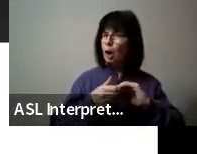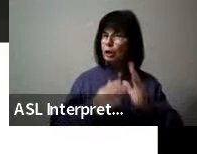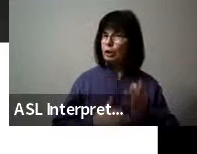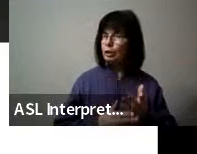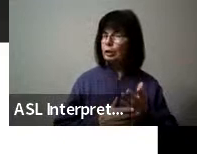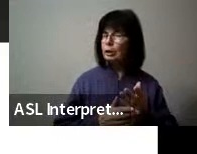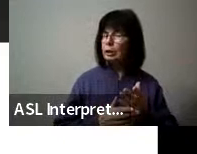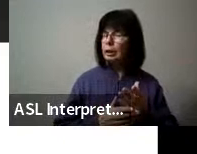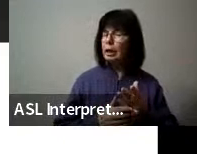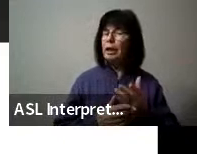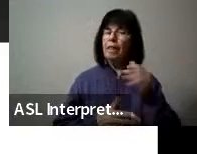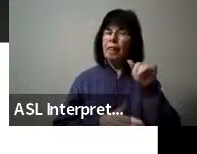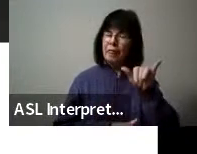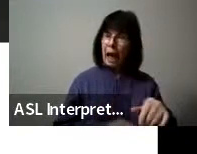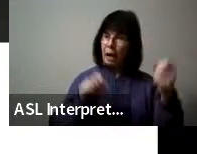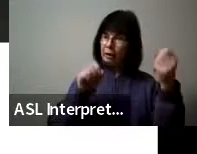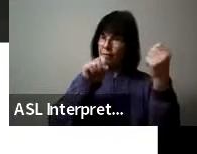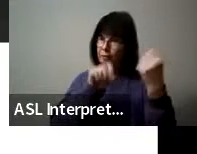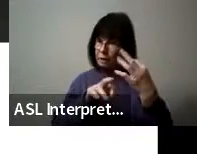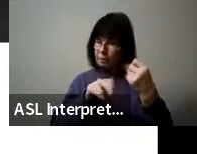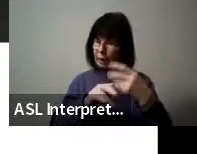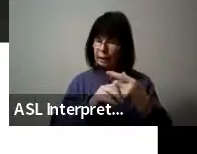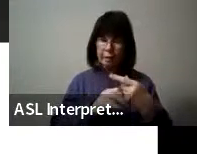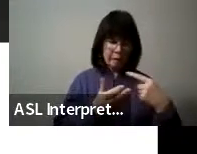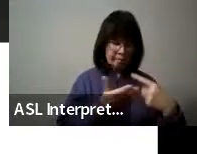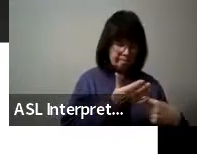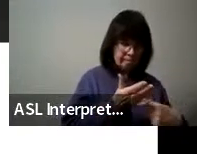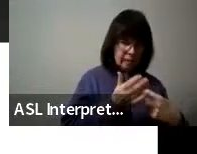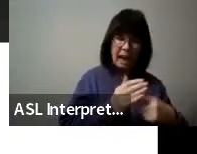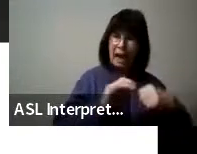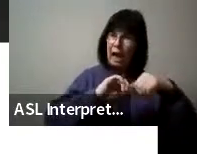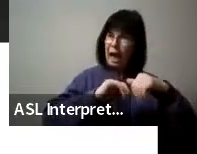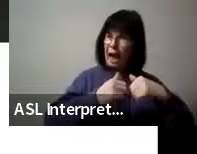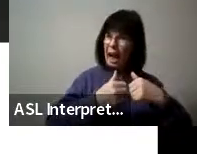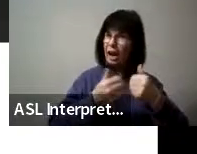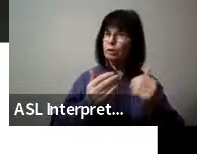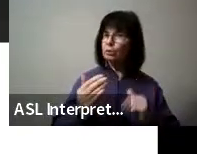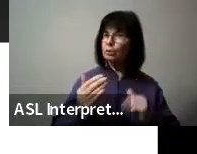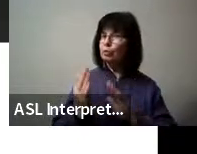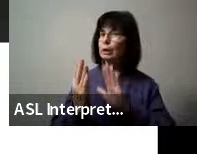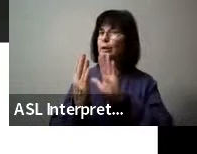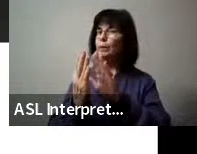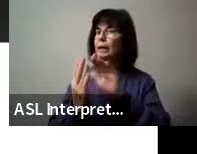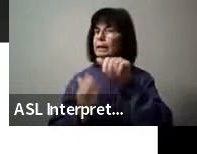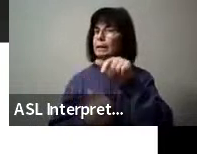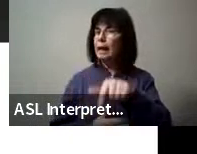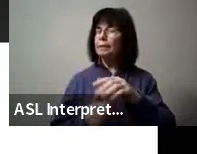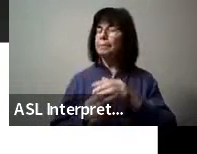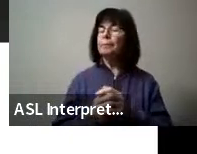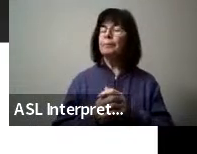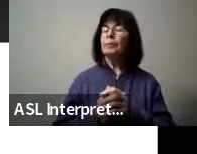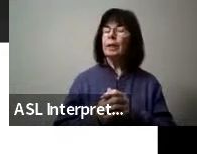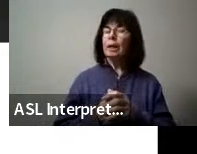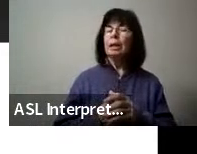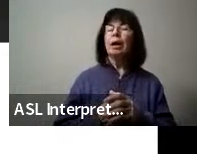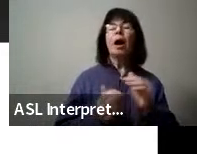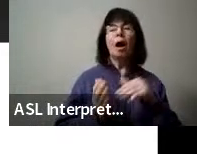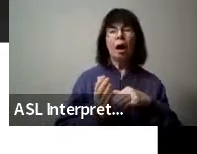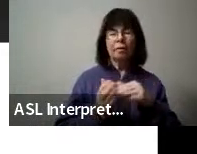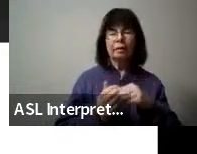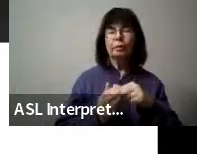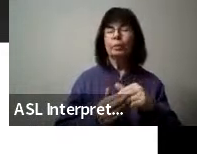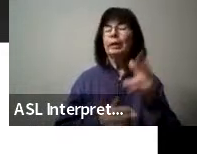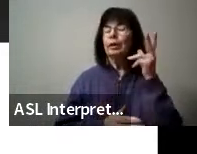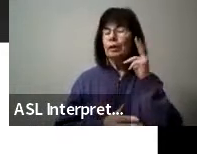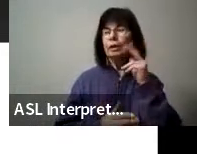feedback back and really talking through how do we address those concerns. And the thing that we were hearing quite often is reminding folks, really